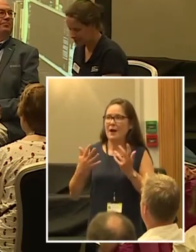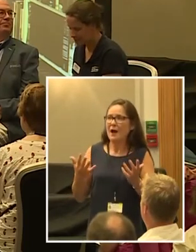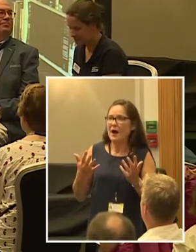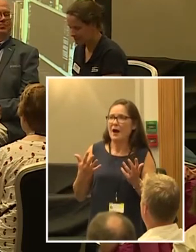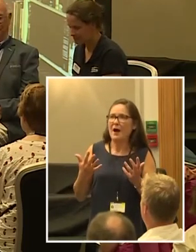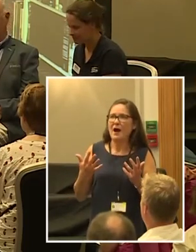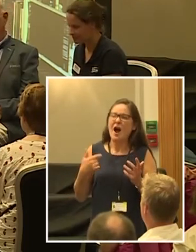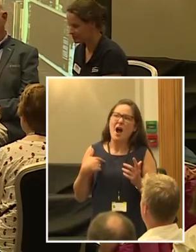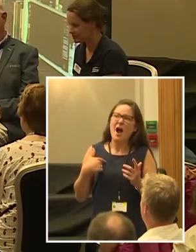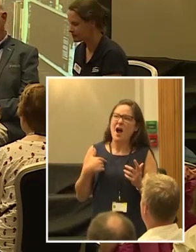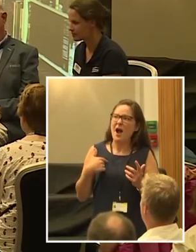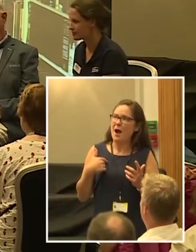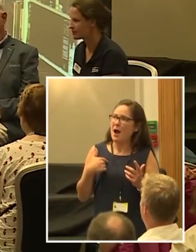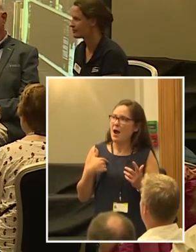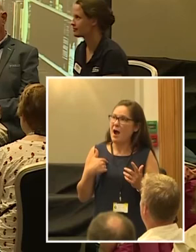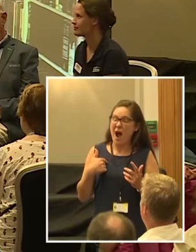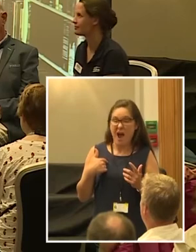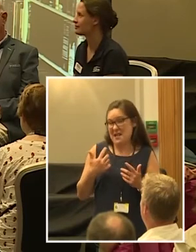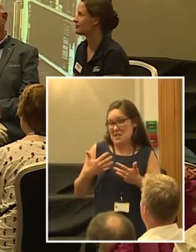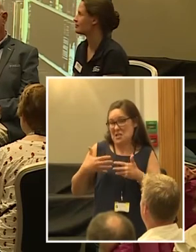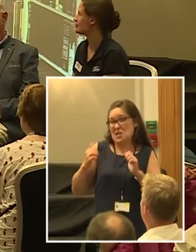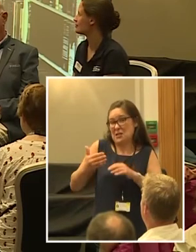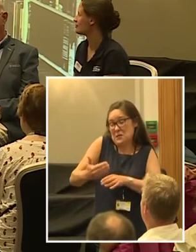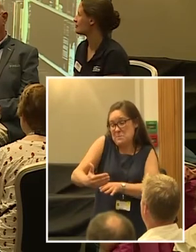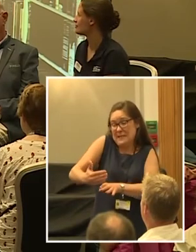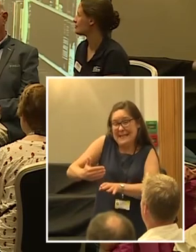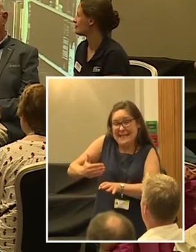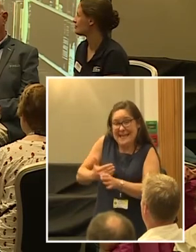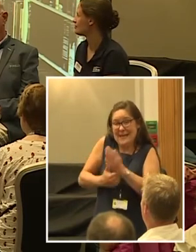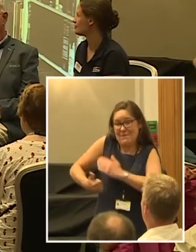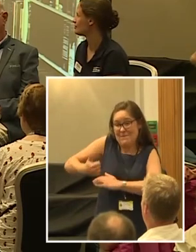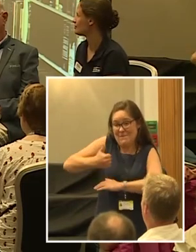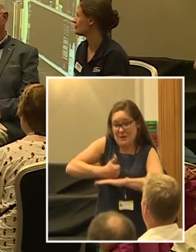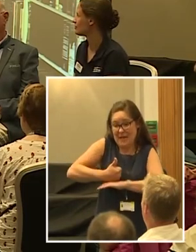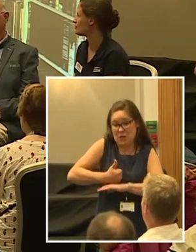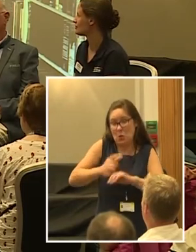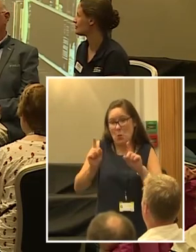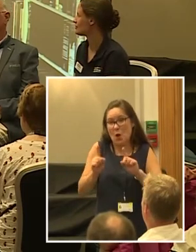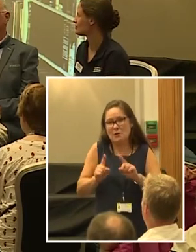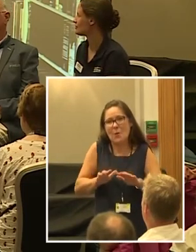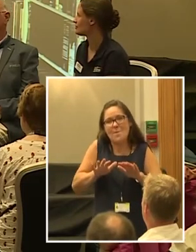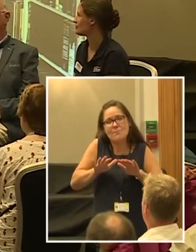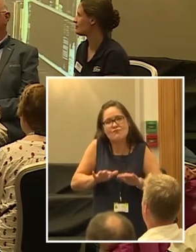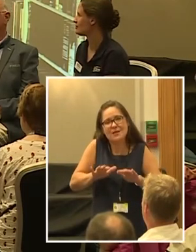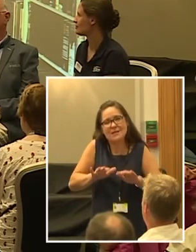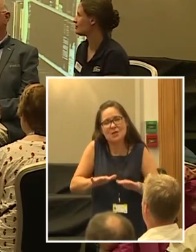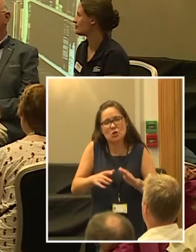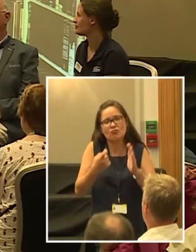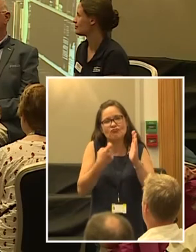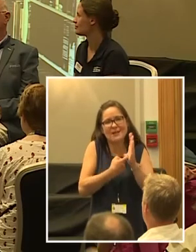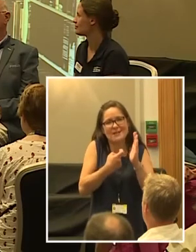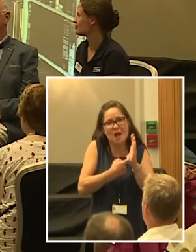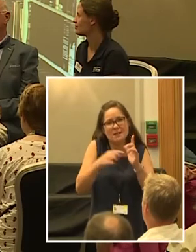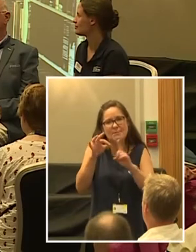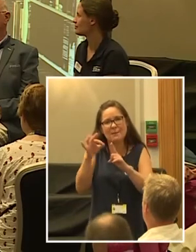I guess I was there right from the very beginning of the foundation of what was the British Retinitis Pigmentosa